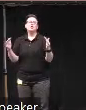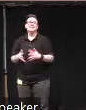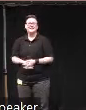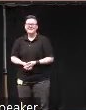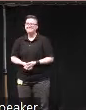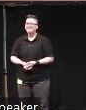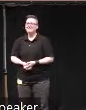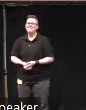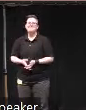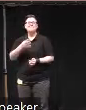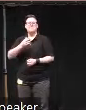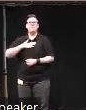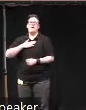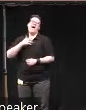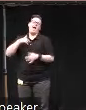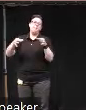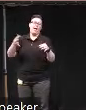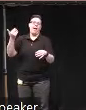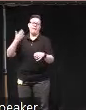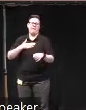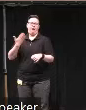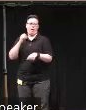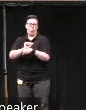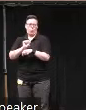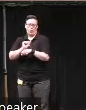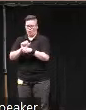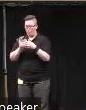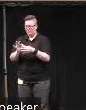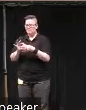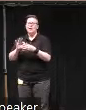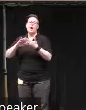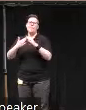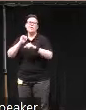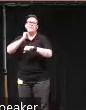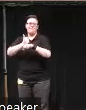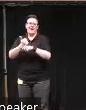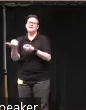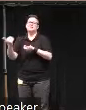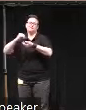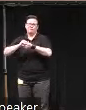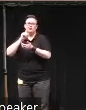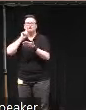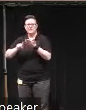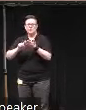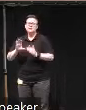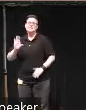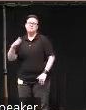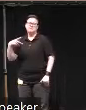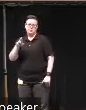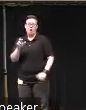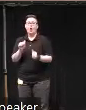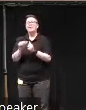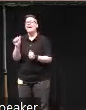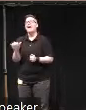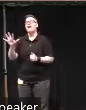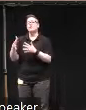was about my prior work in doing community-based partnership research among